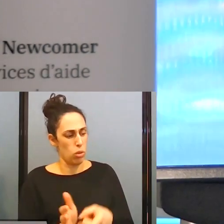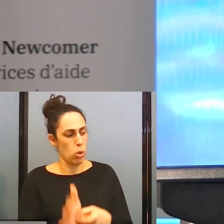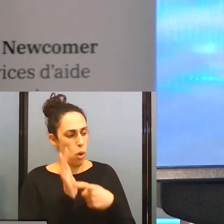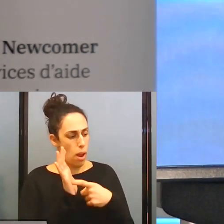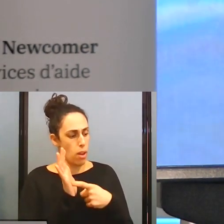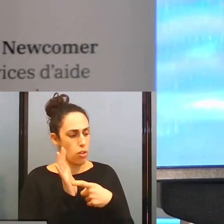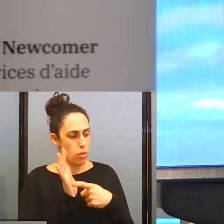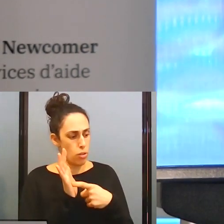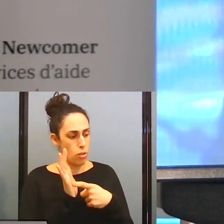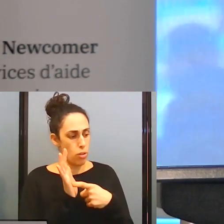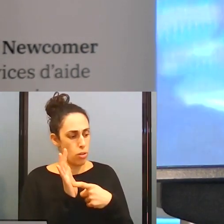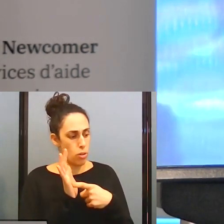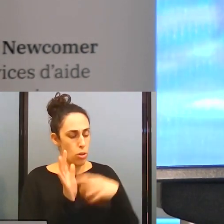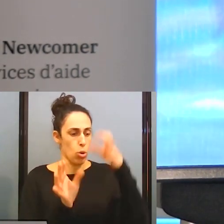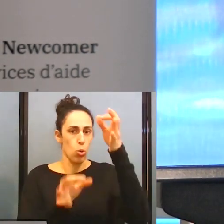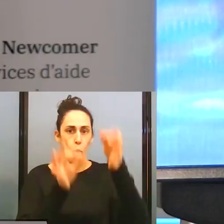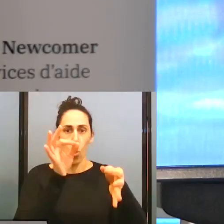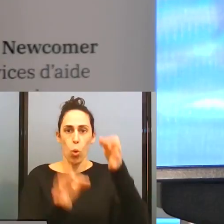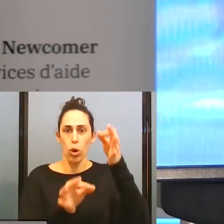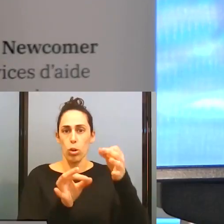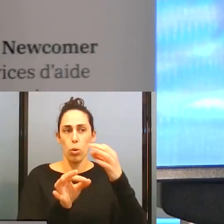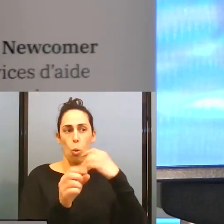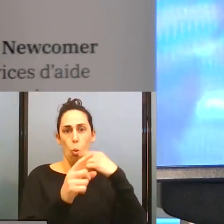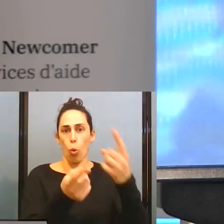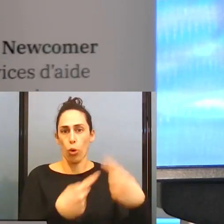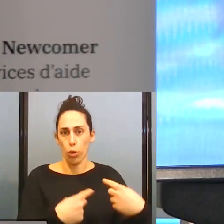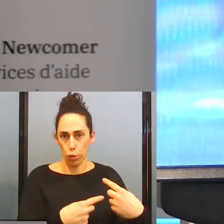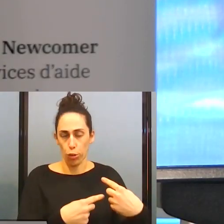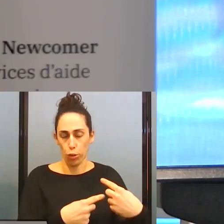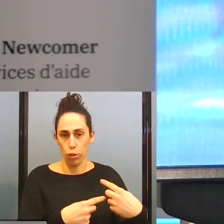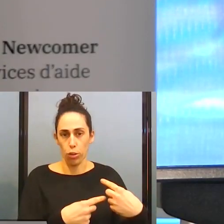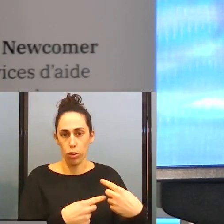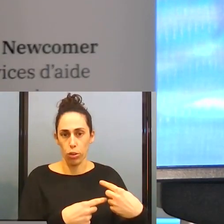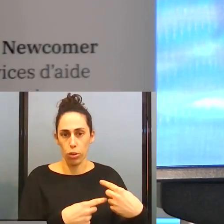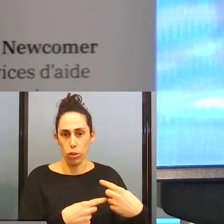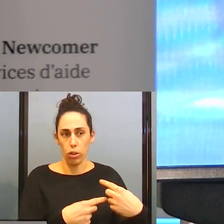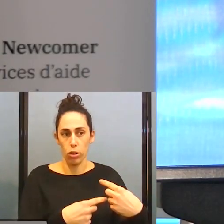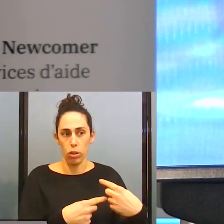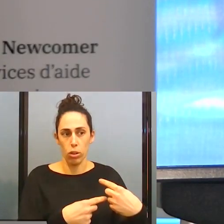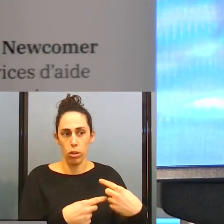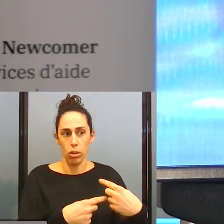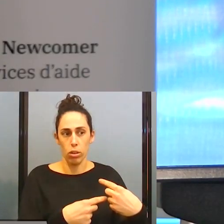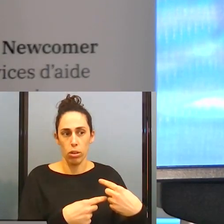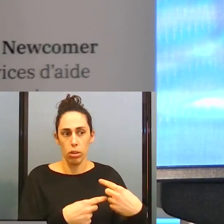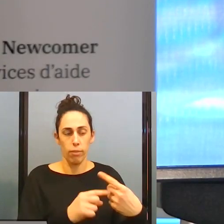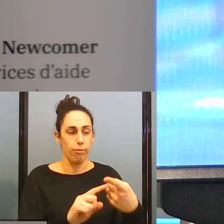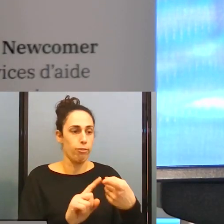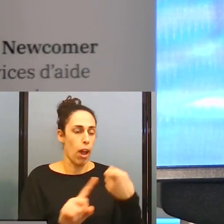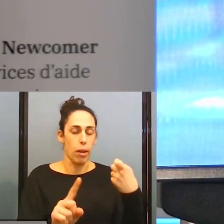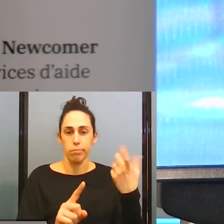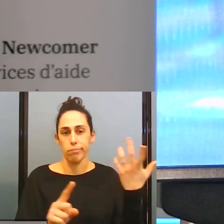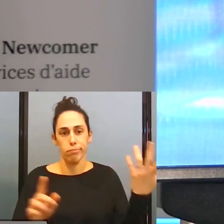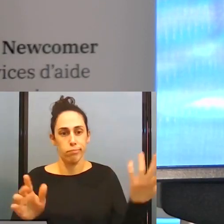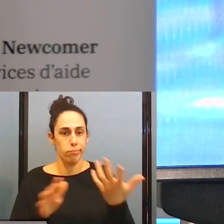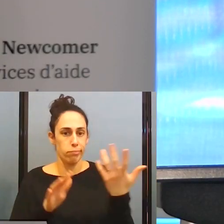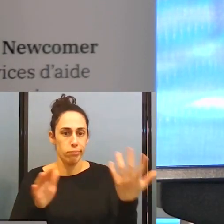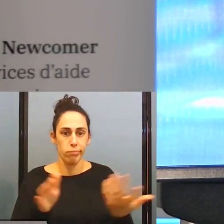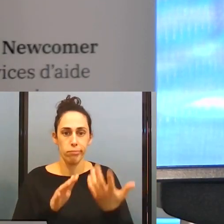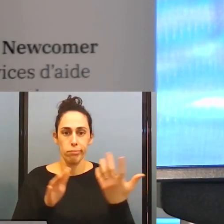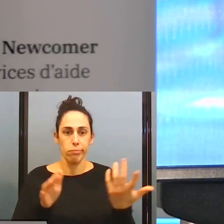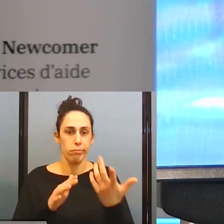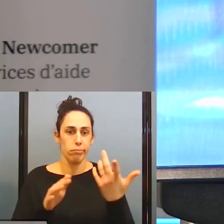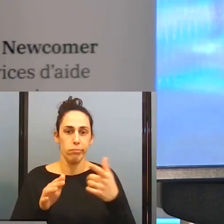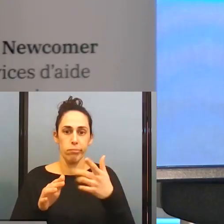children refugee shelter that they live in or the aunt who they are staying with is their